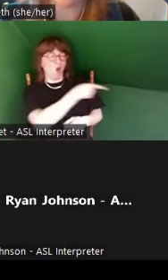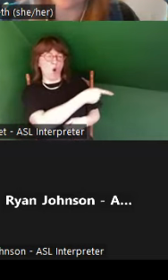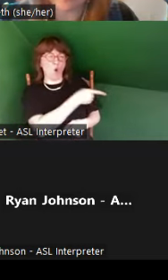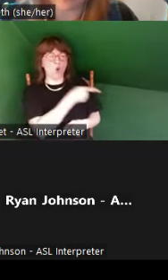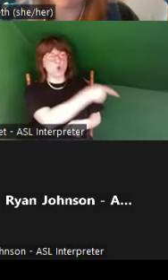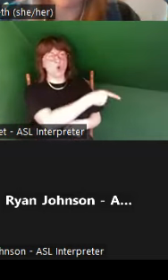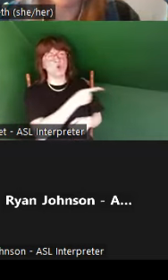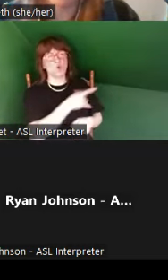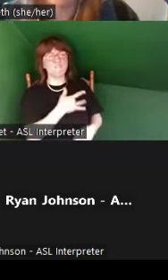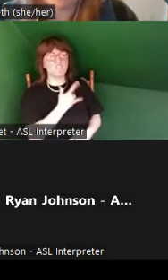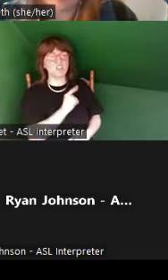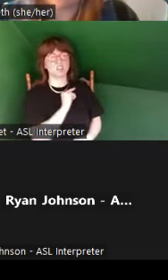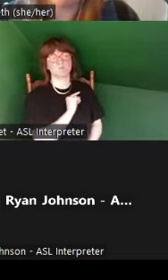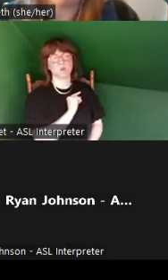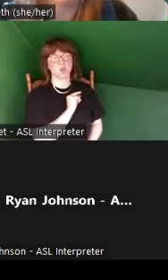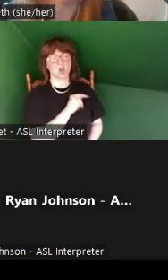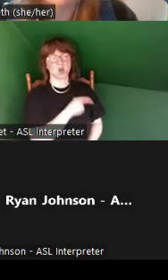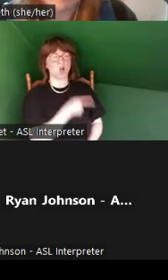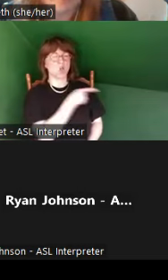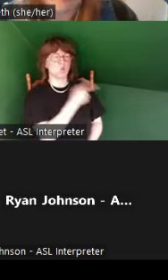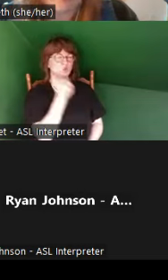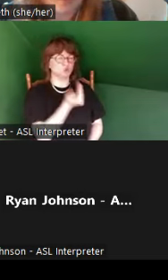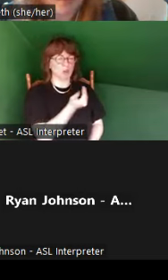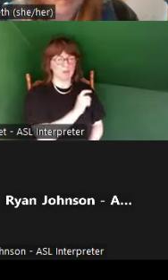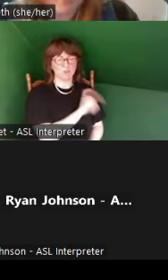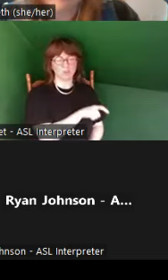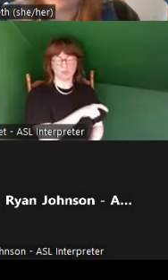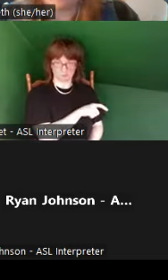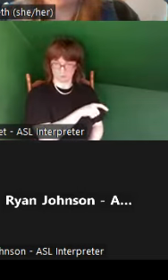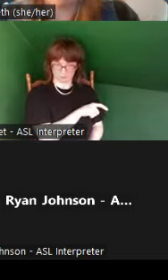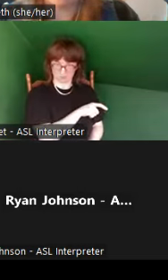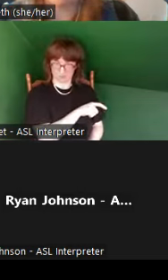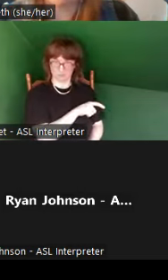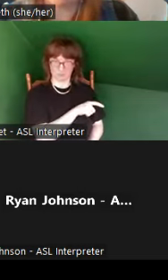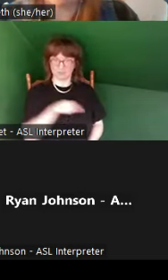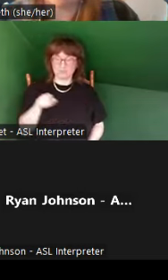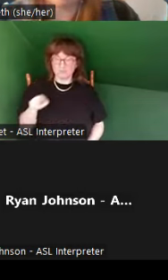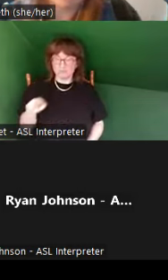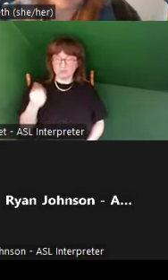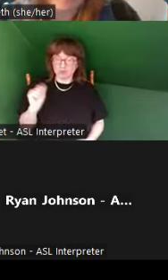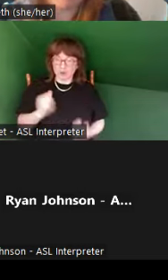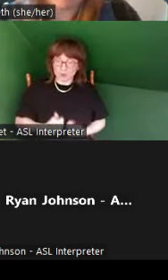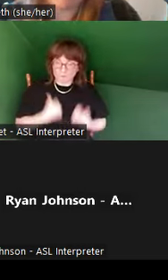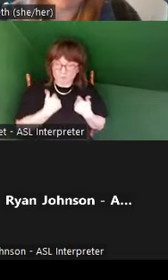their abuser not kill them. But those thoughts still exist. And I think it's really important to talk about the fact